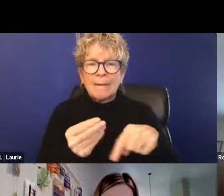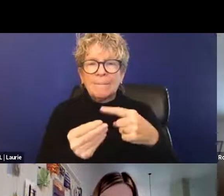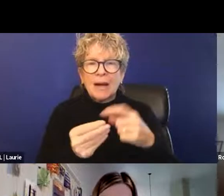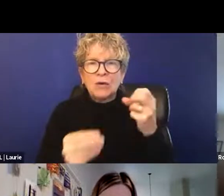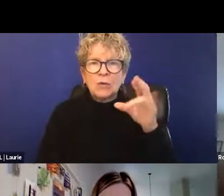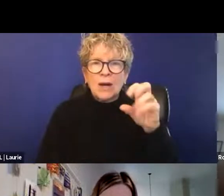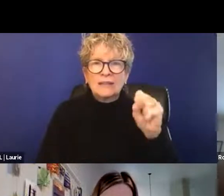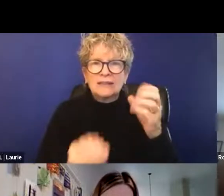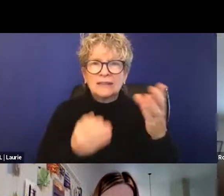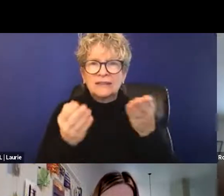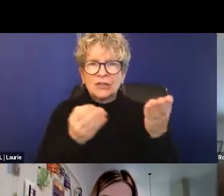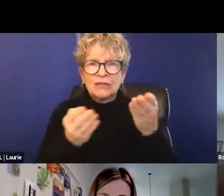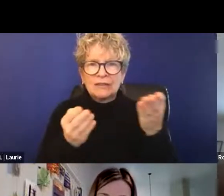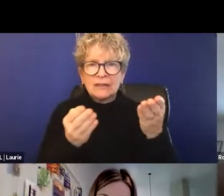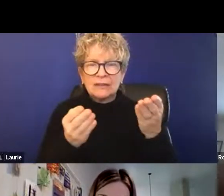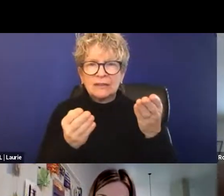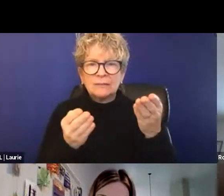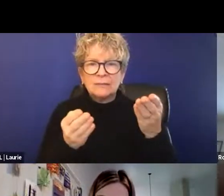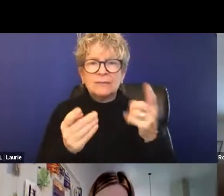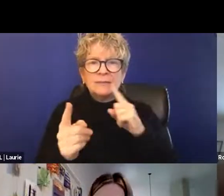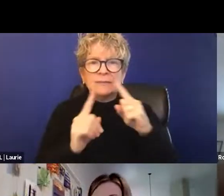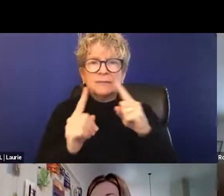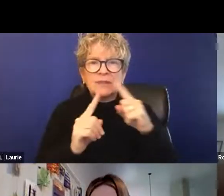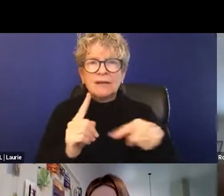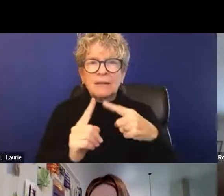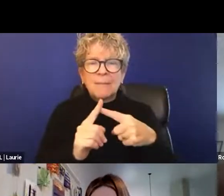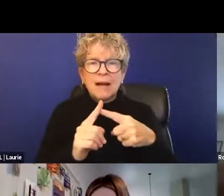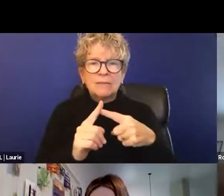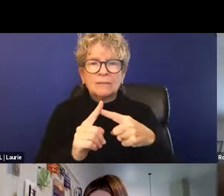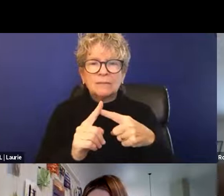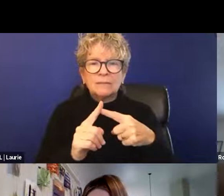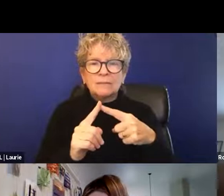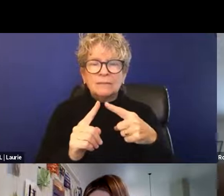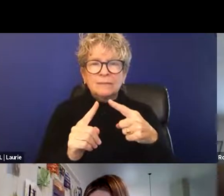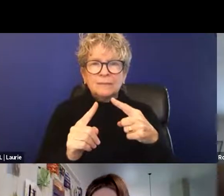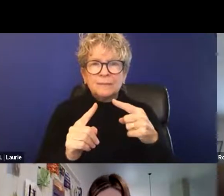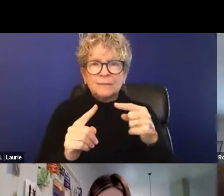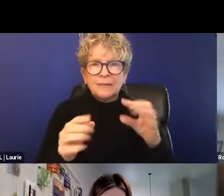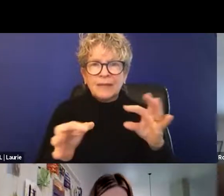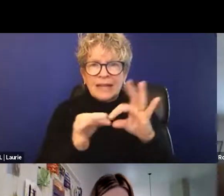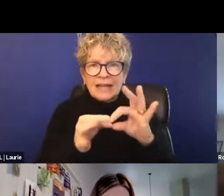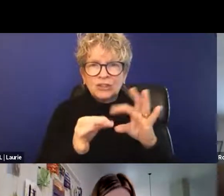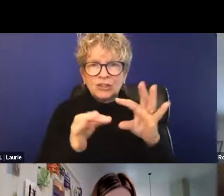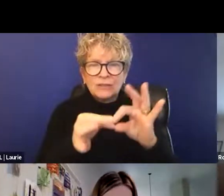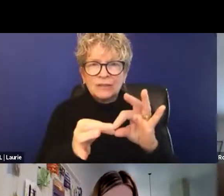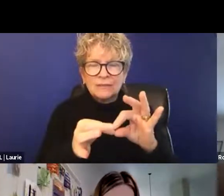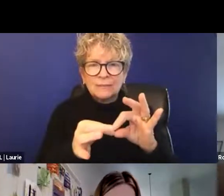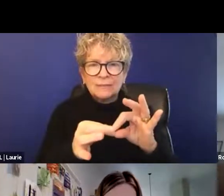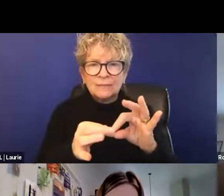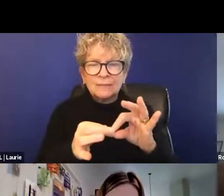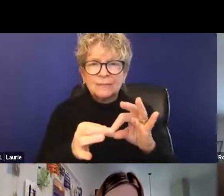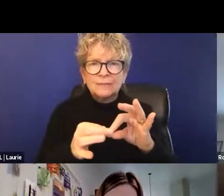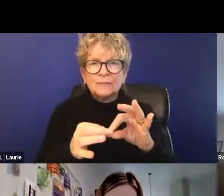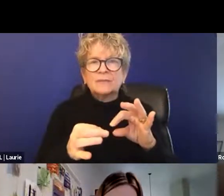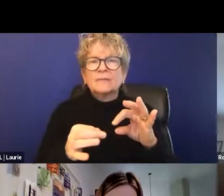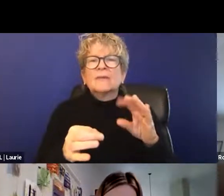it talks about being able to have those connections at the initiation of the crisis all the way through